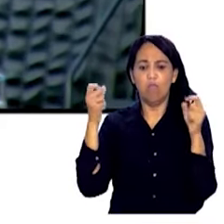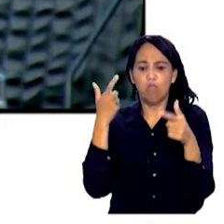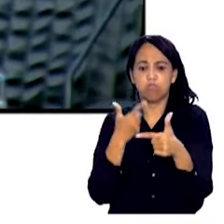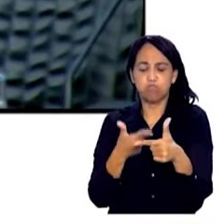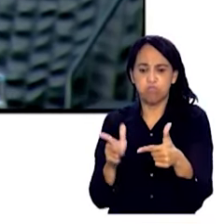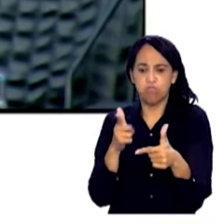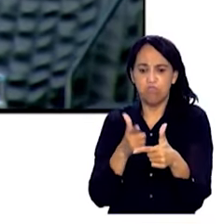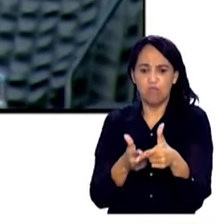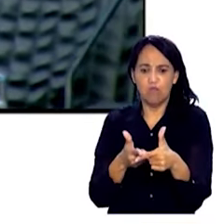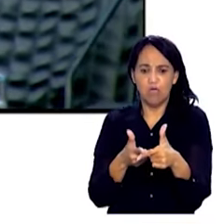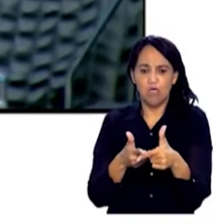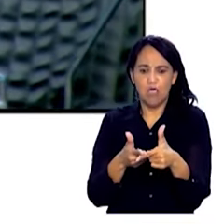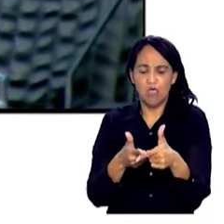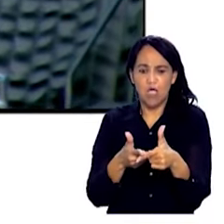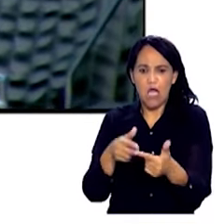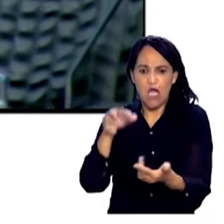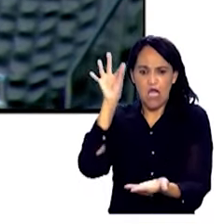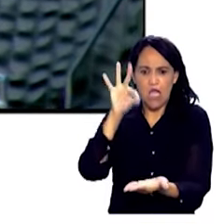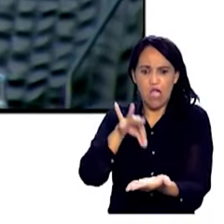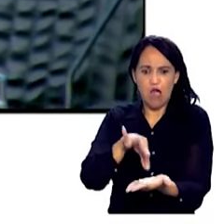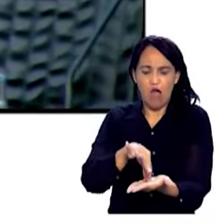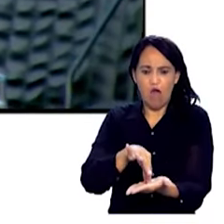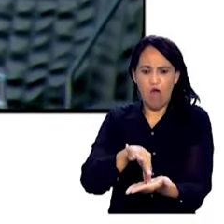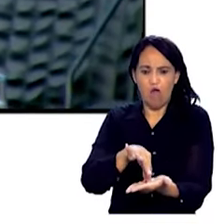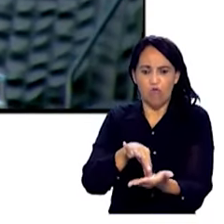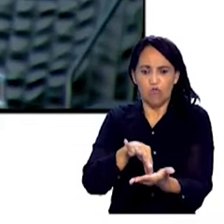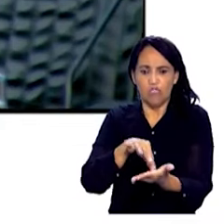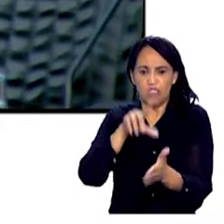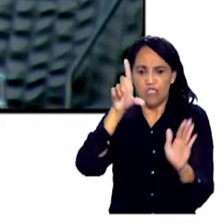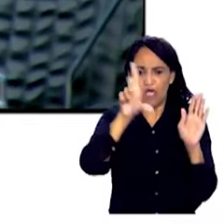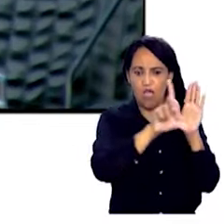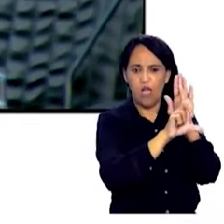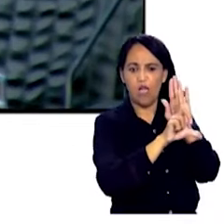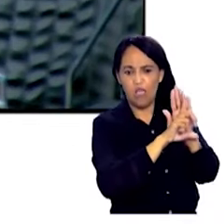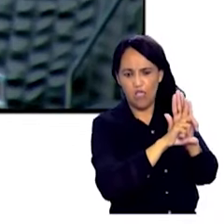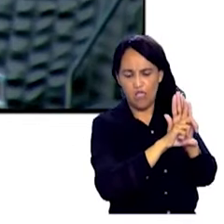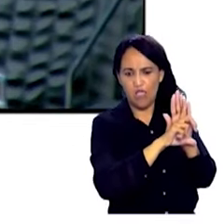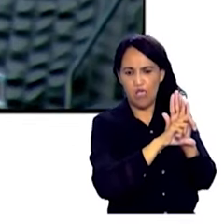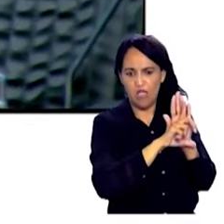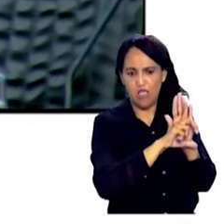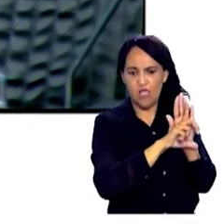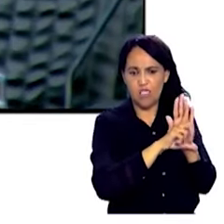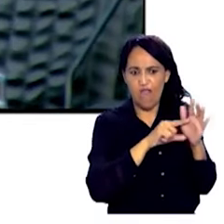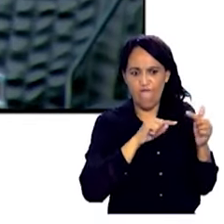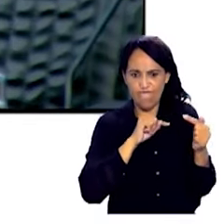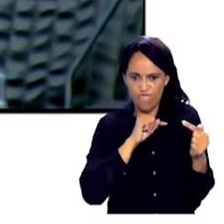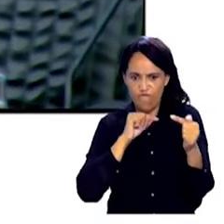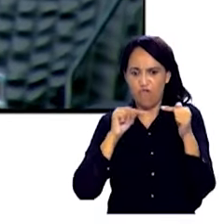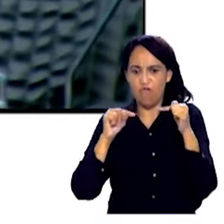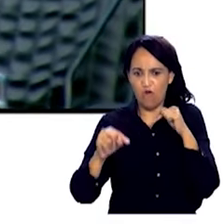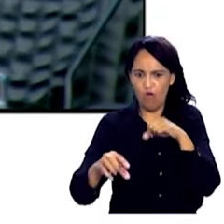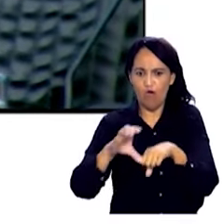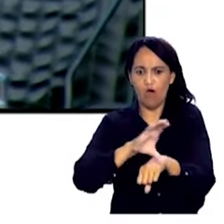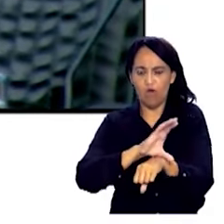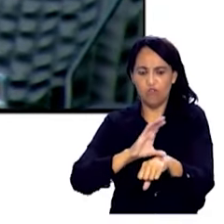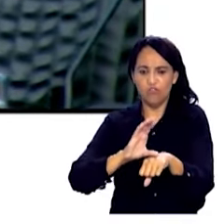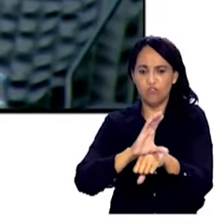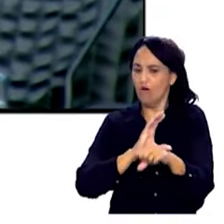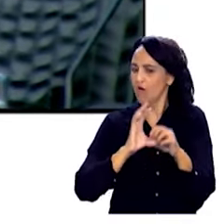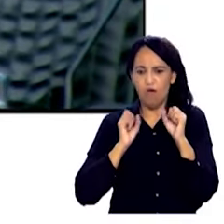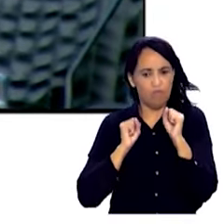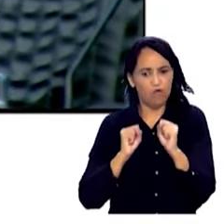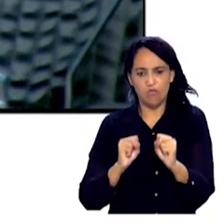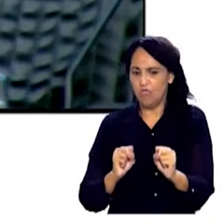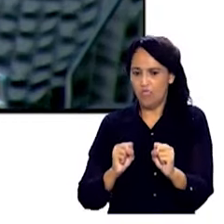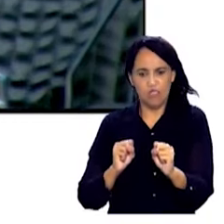or an official Action violated the constitution and th could not be enforced in the United States All